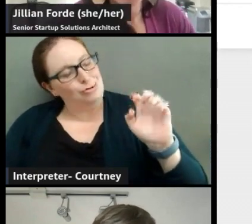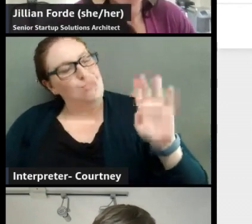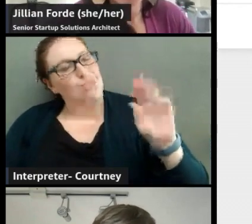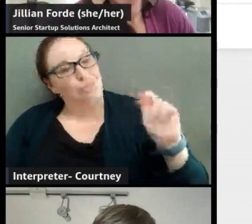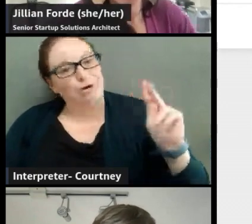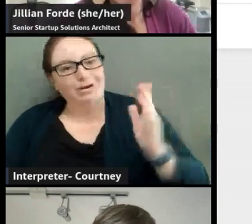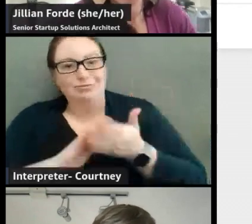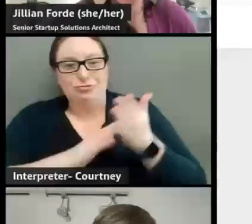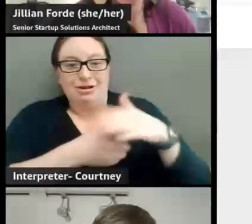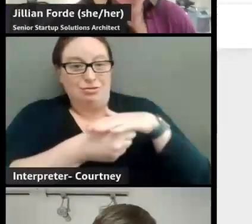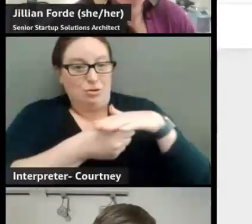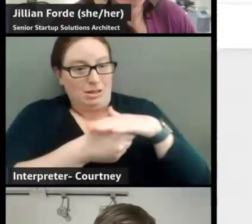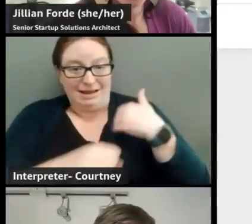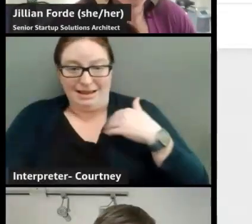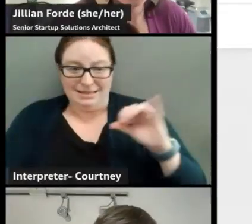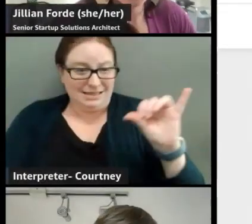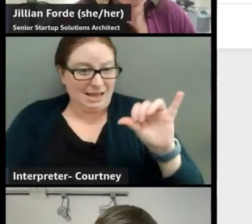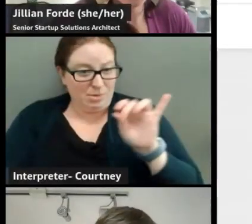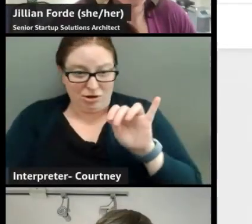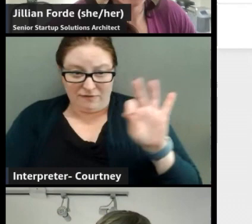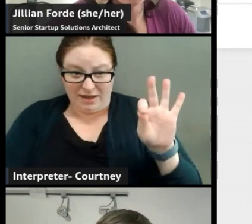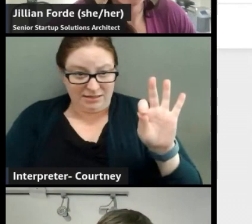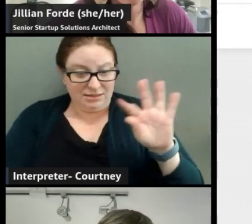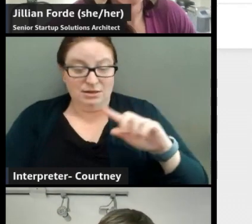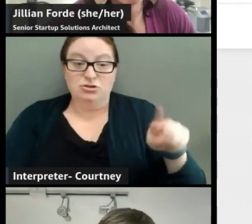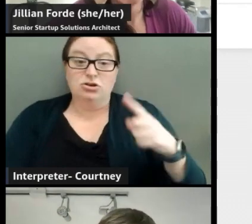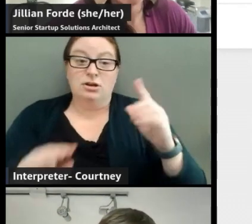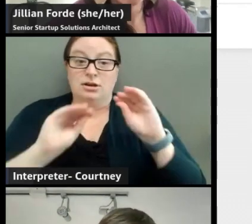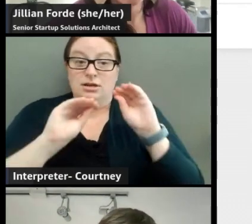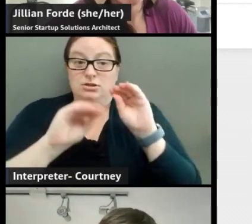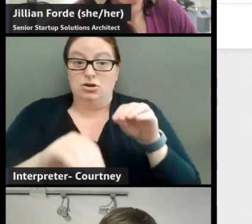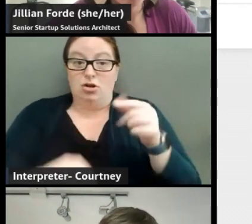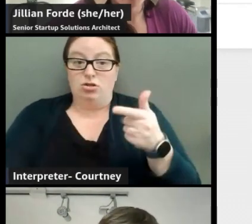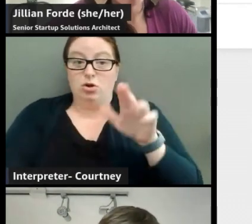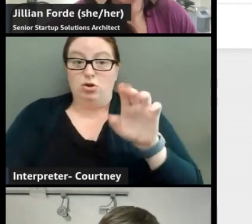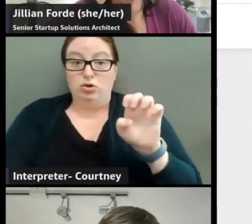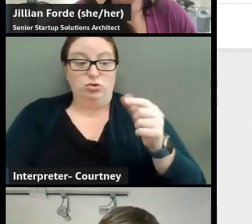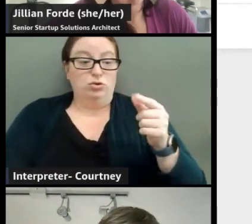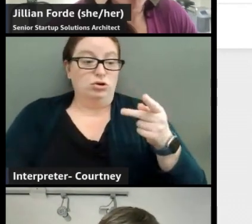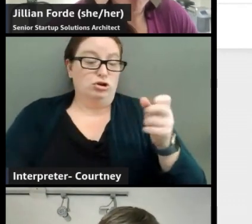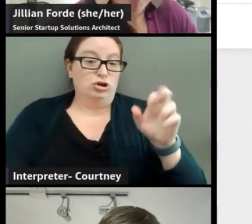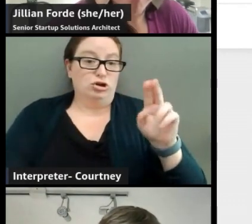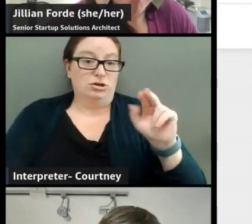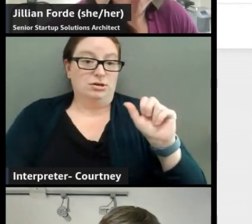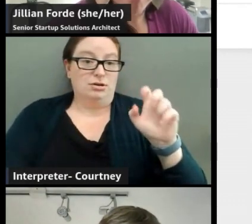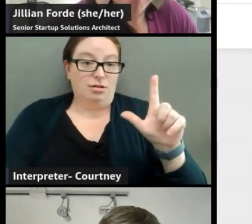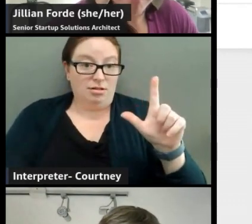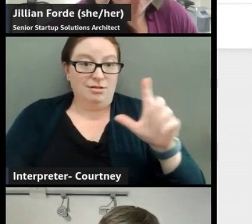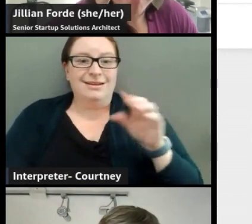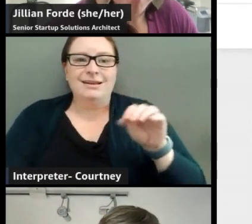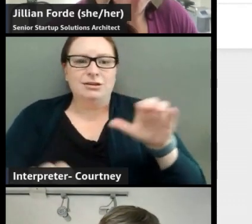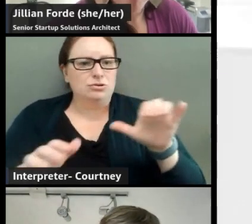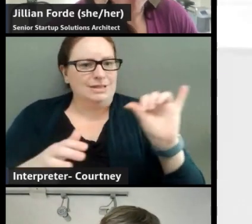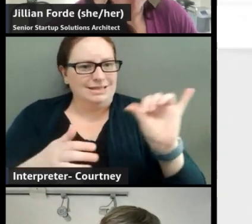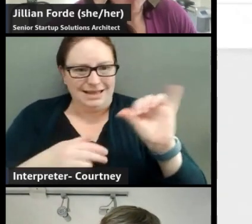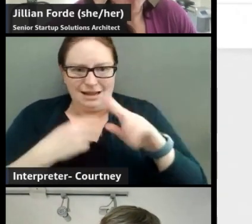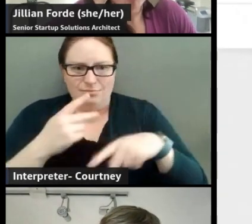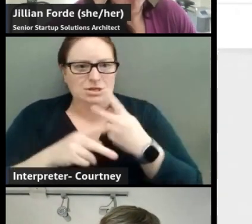the same interface. So all you need to do is install the Glue kernel and do the same type